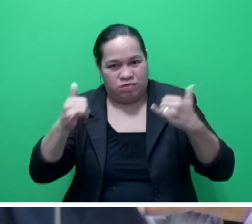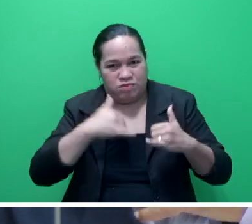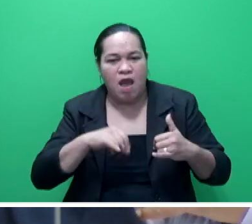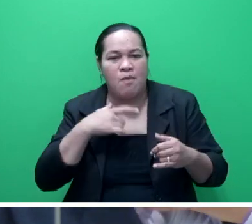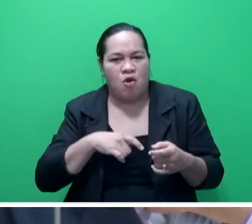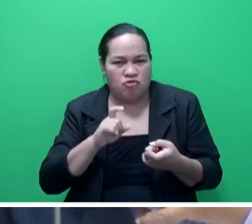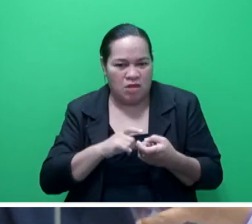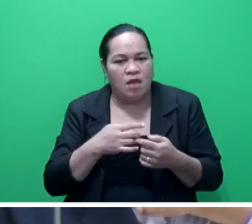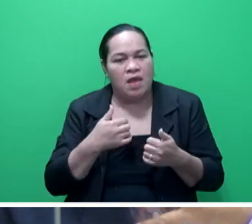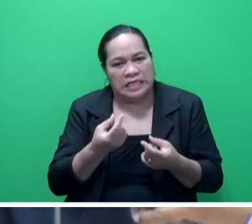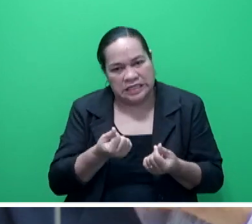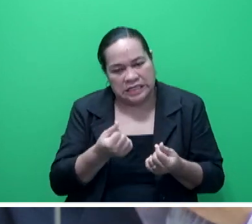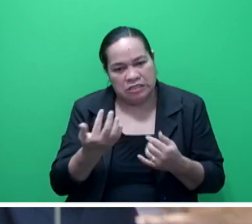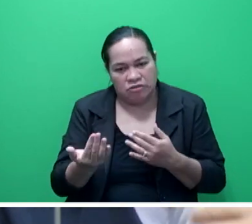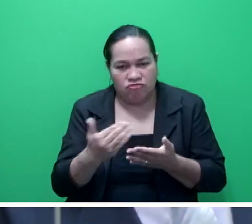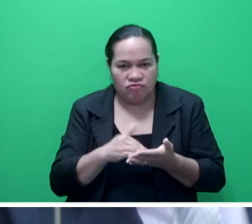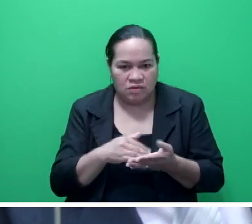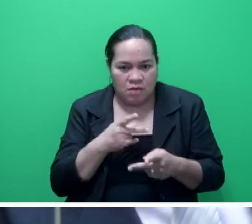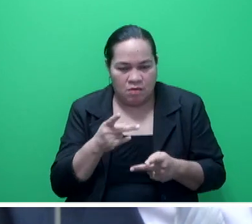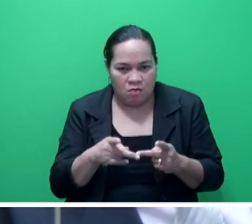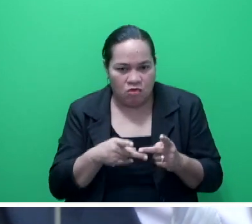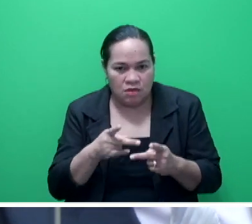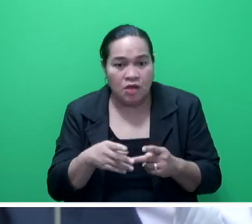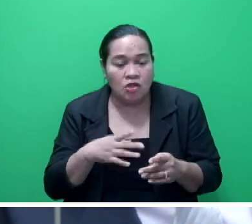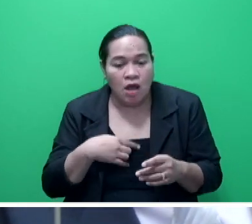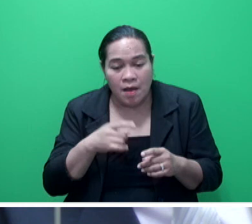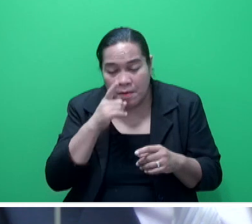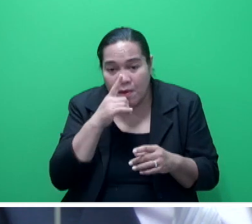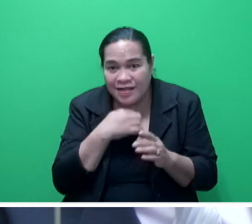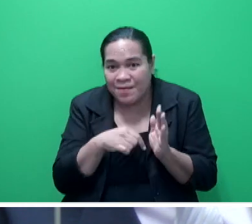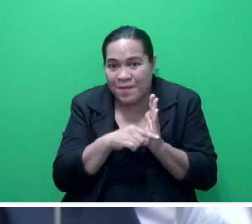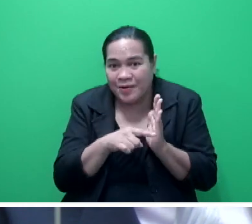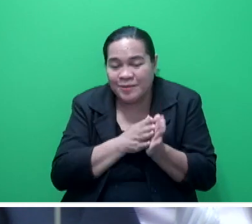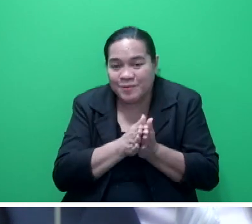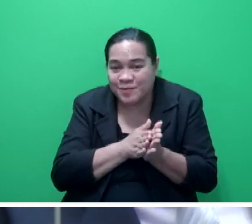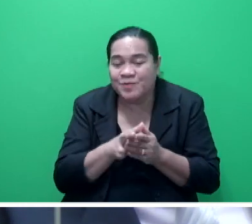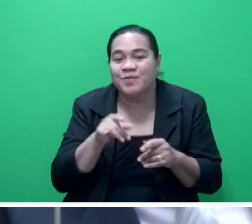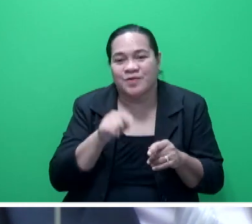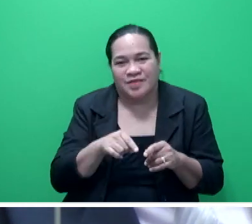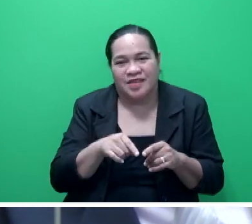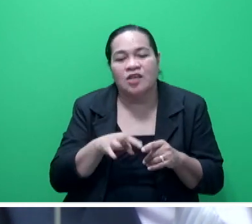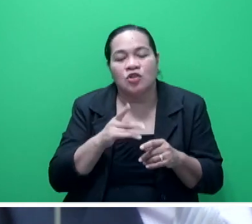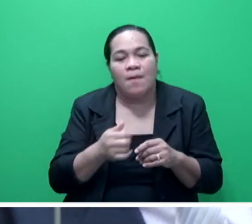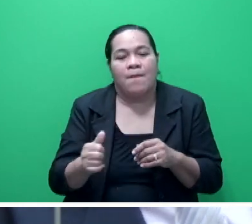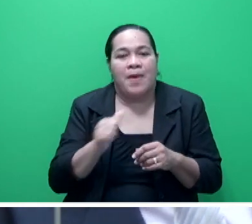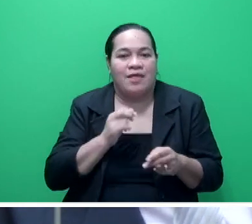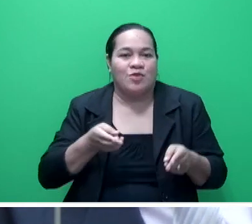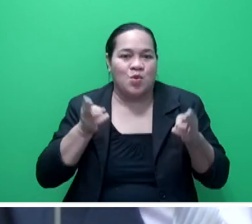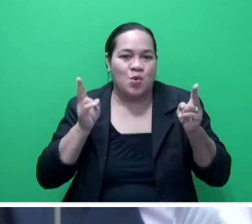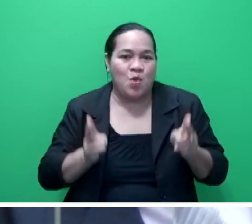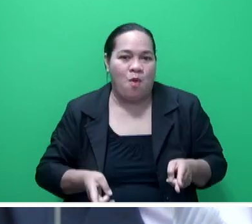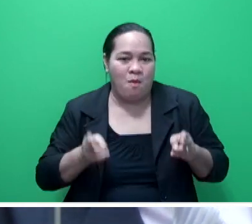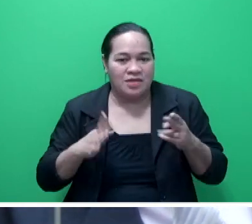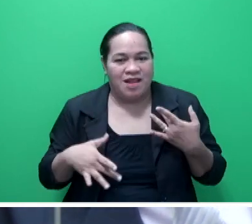efforts have generally brought about optimism in the tourism industry and promising return to normalcy in our daily lives.